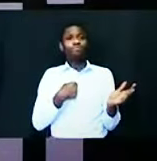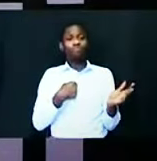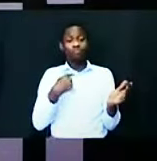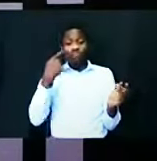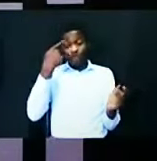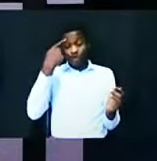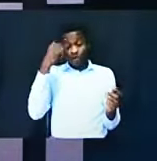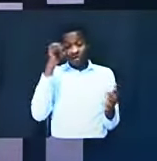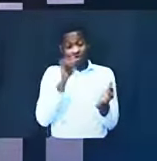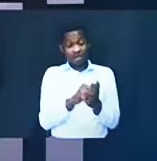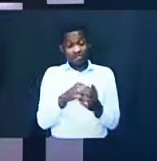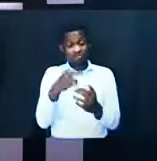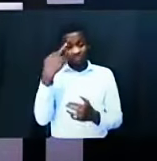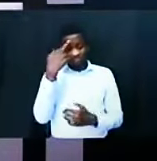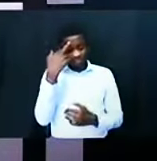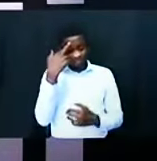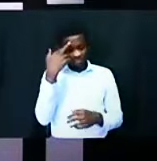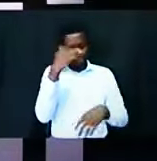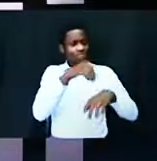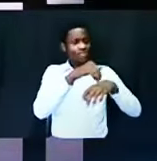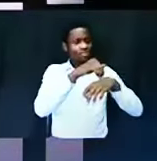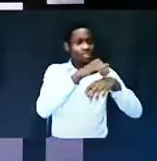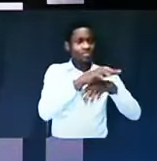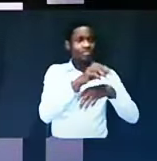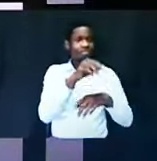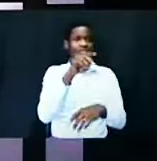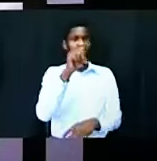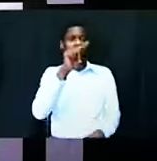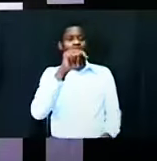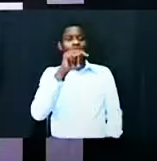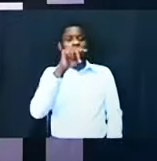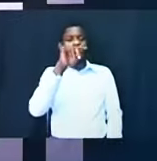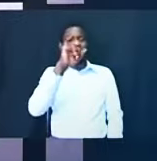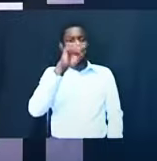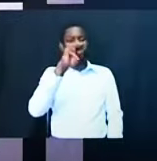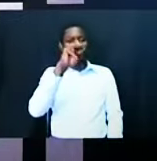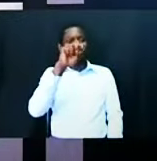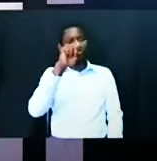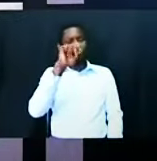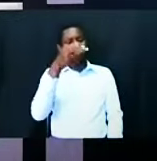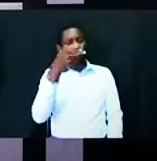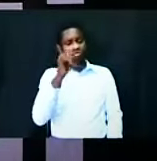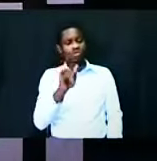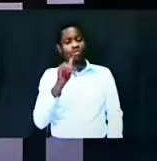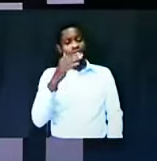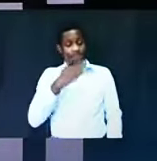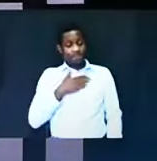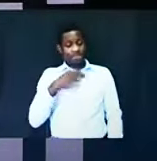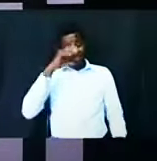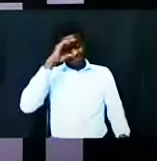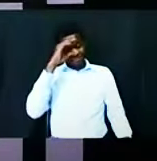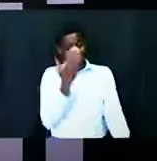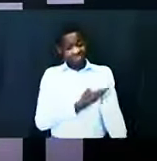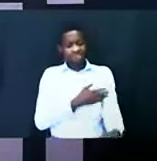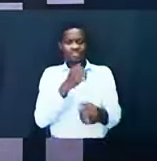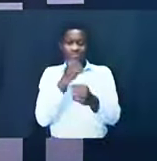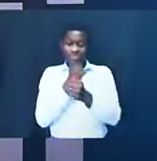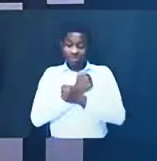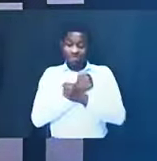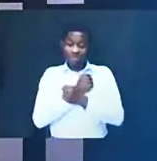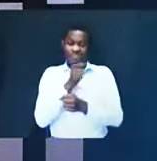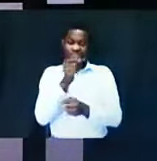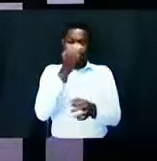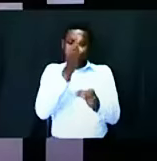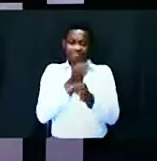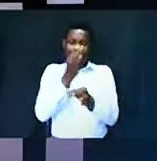you Timothy, my son, whom I love, who is faithful in the Lord.